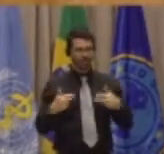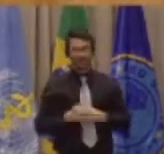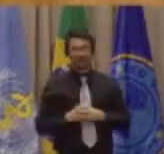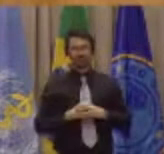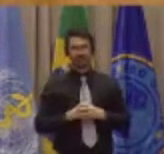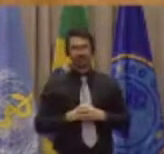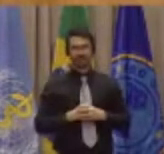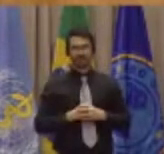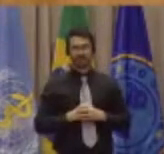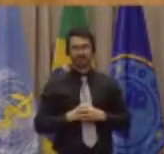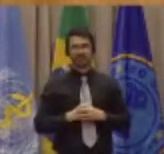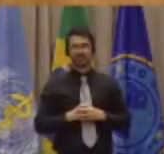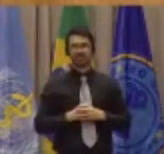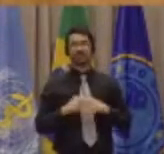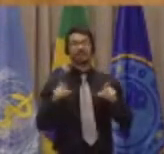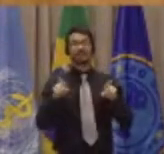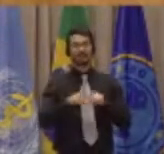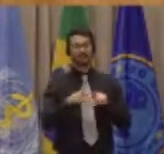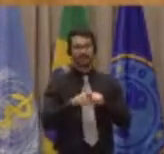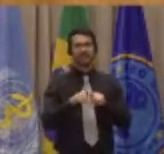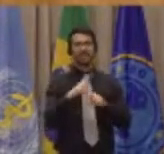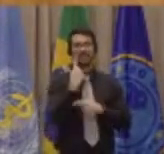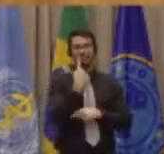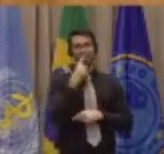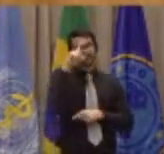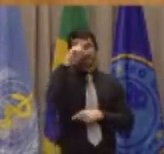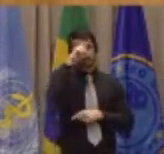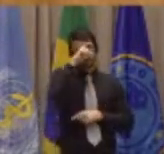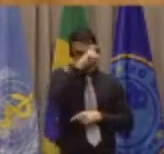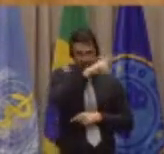benefits. One of the biggest